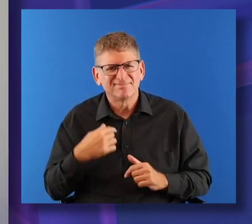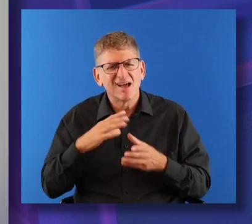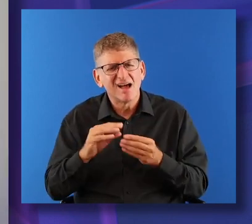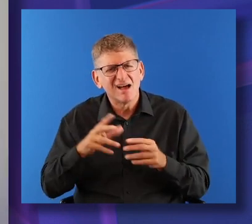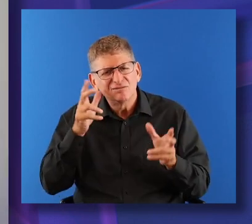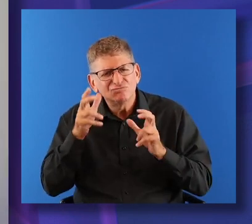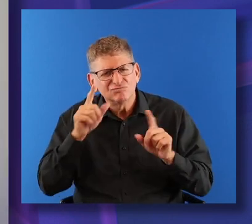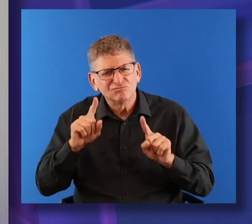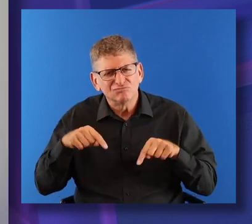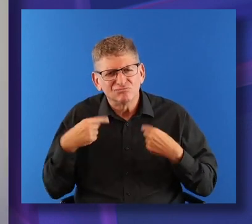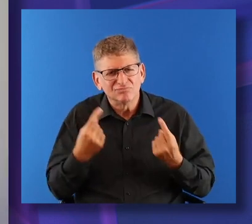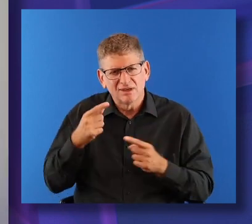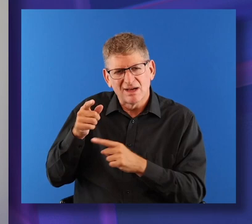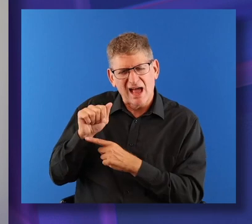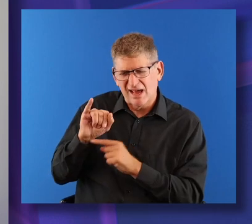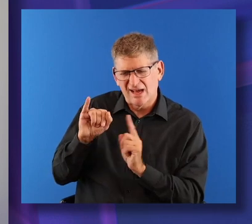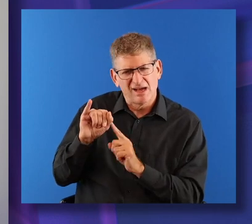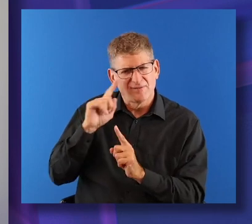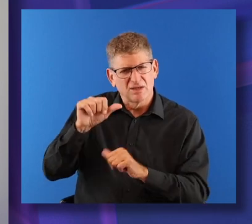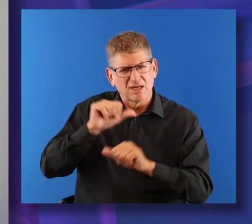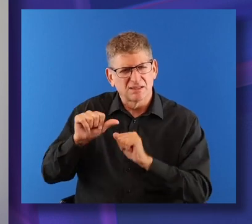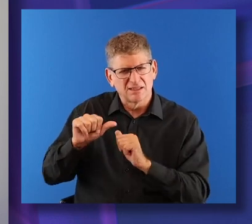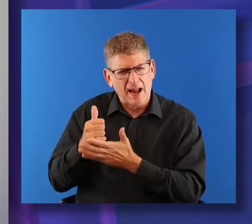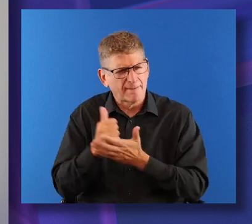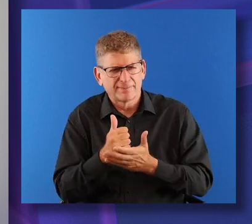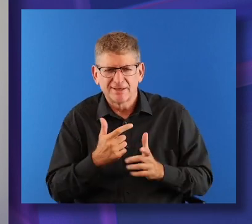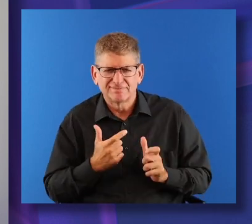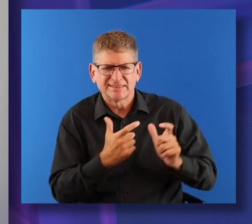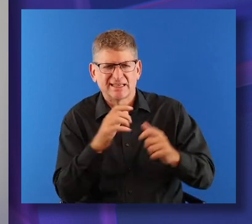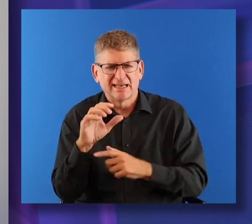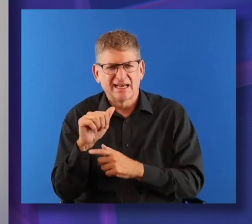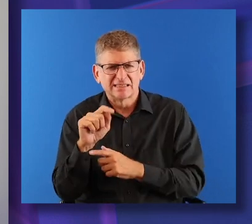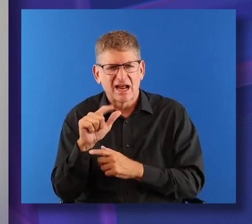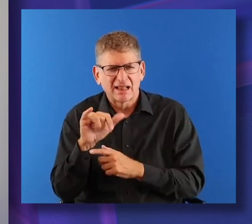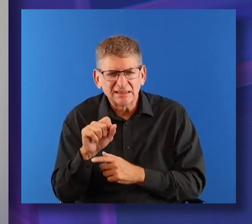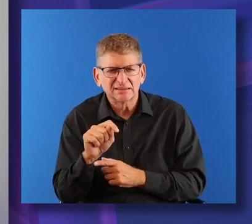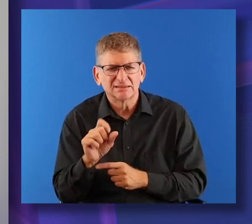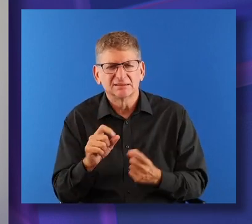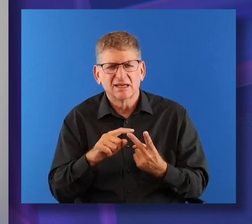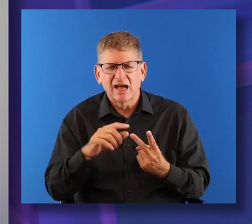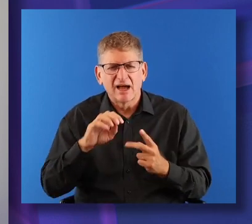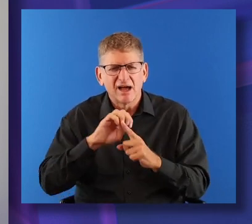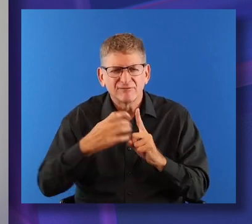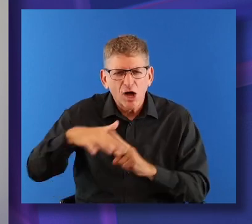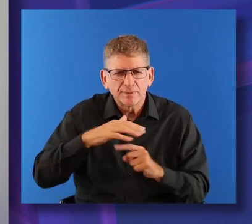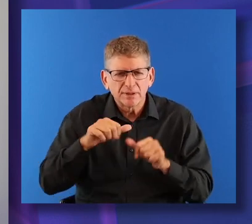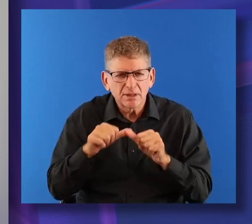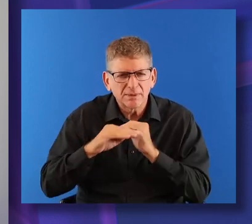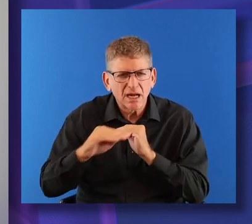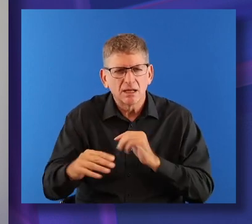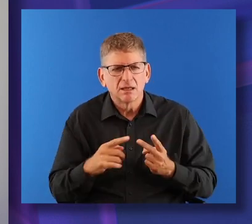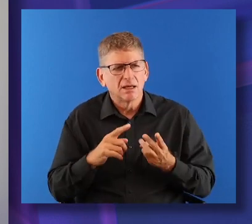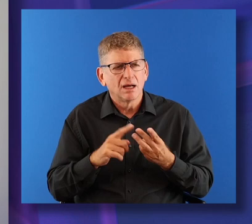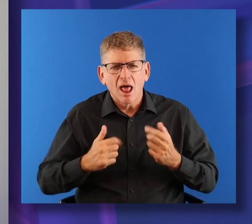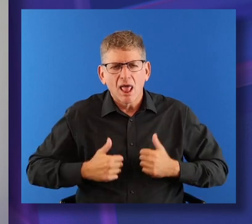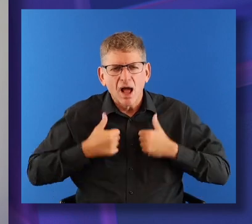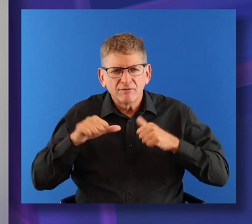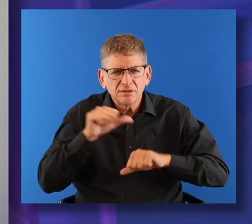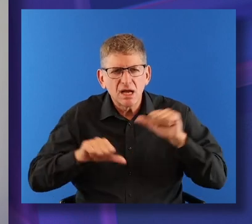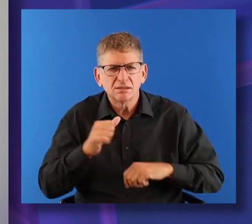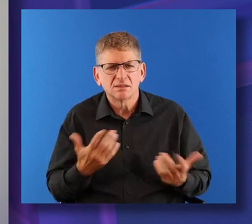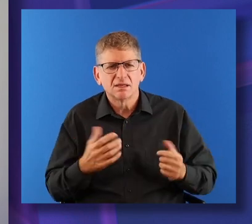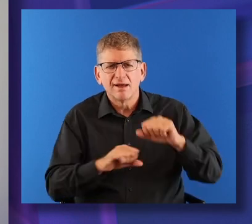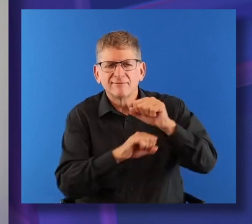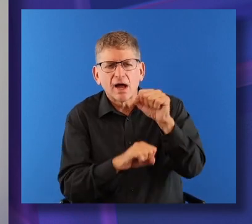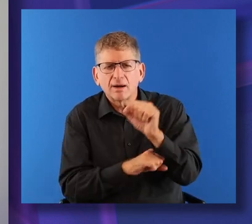Thank you, Tian. We've heard so far how AI for science could accelerate catalysis, environmental sustainability, the life